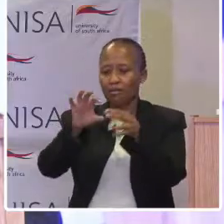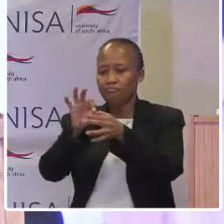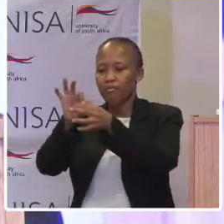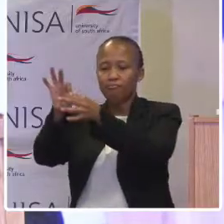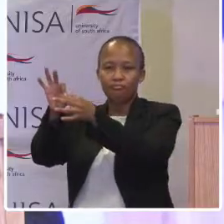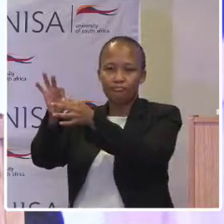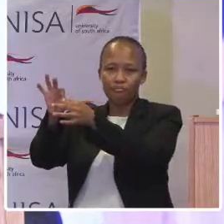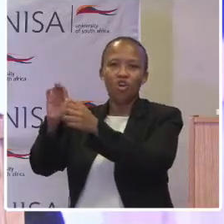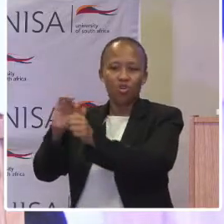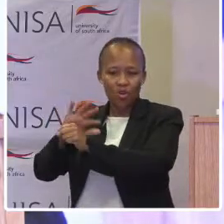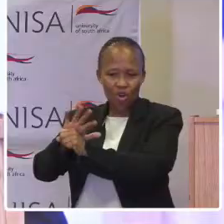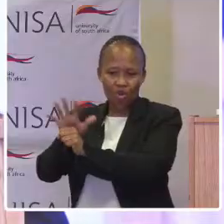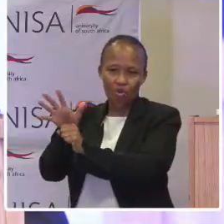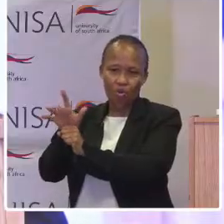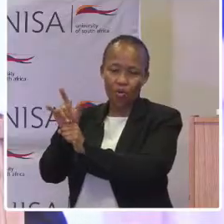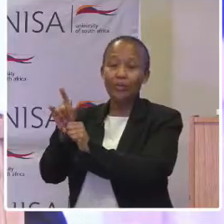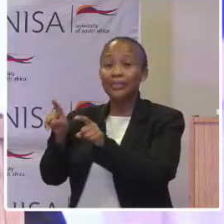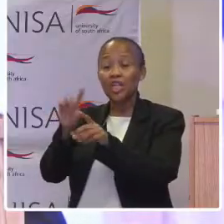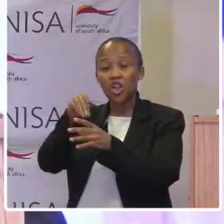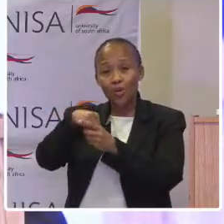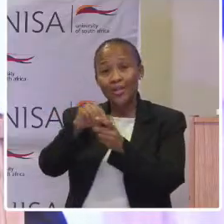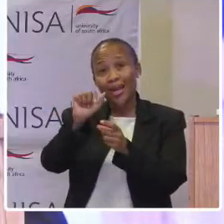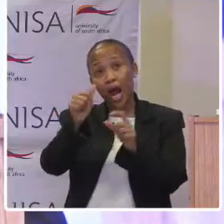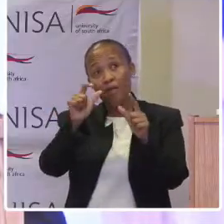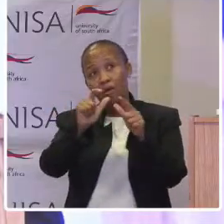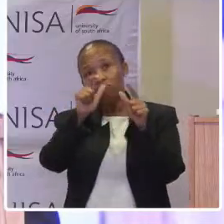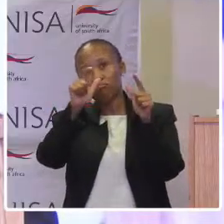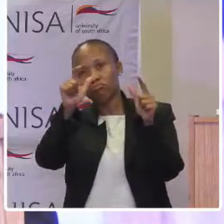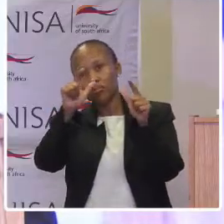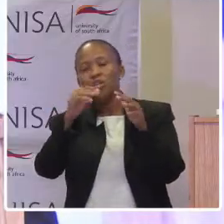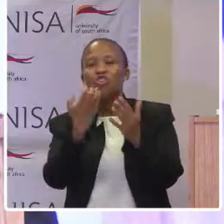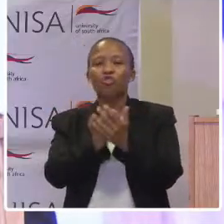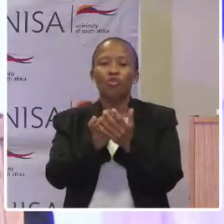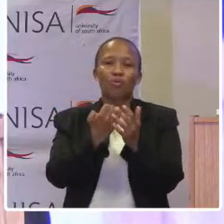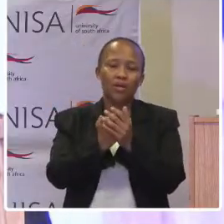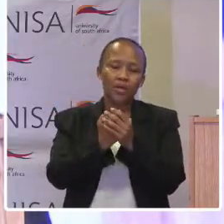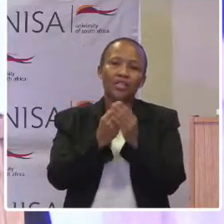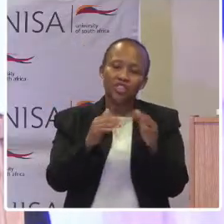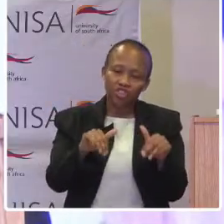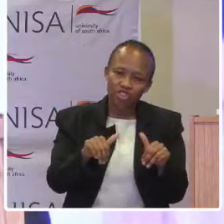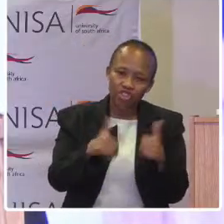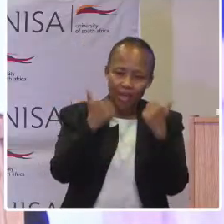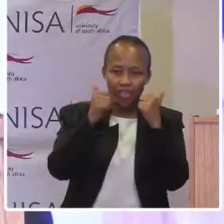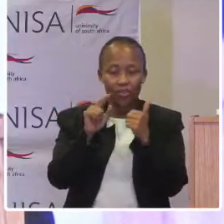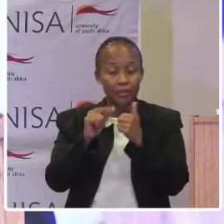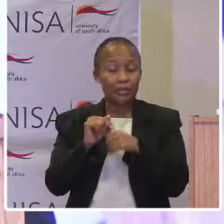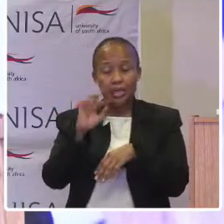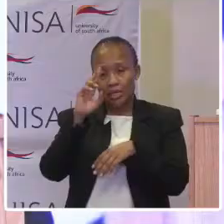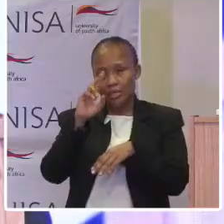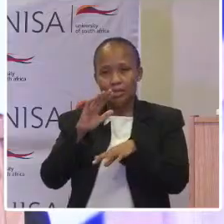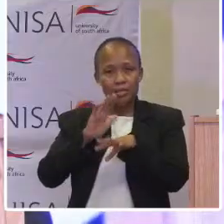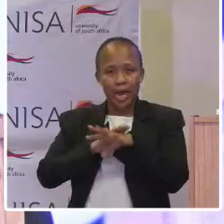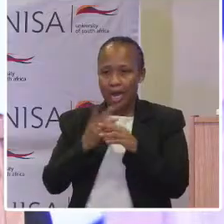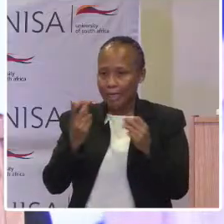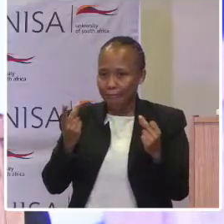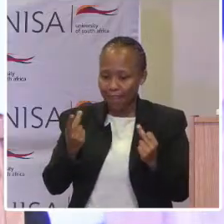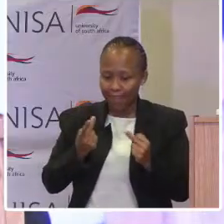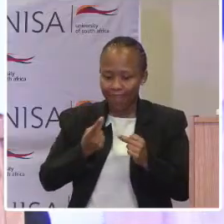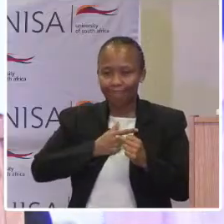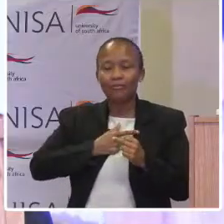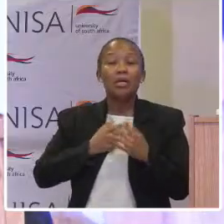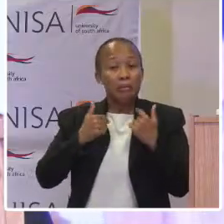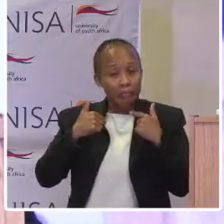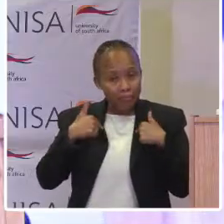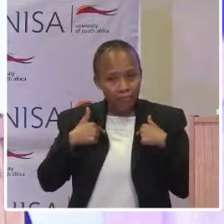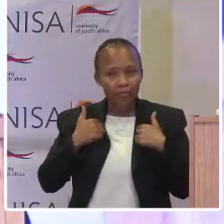other broader socio-economic challenges. Because of the time, I'm given 10 minutes. I'll just end here. Thank